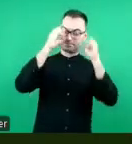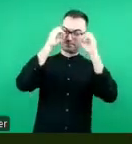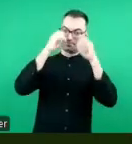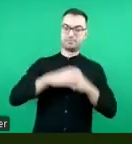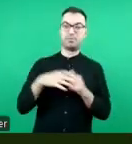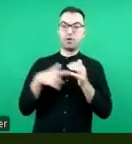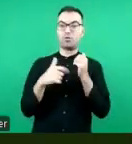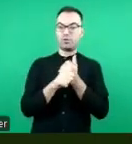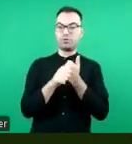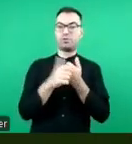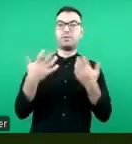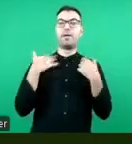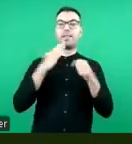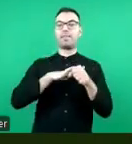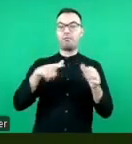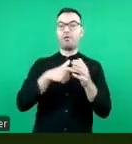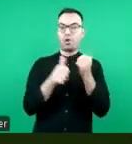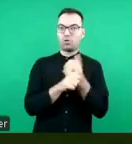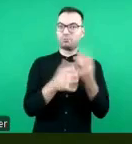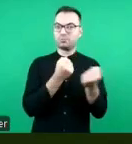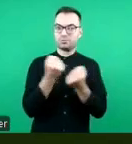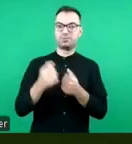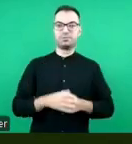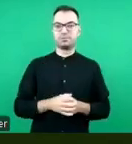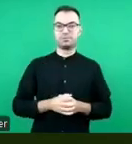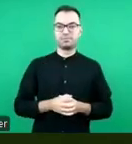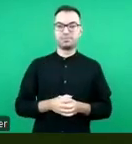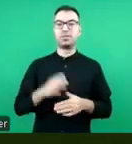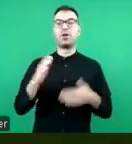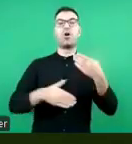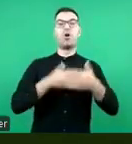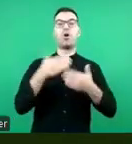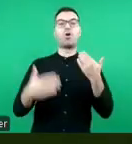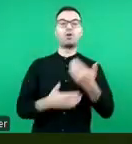for national parks and protected area. And we also found that